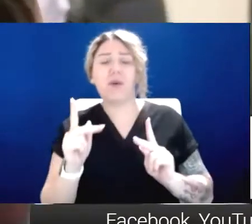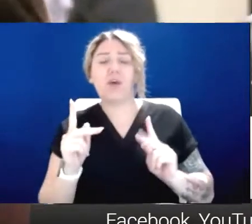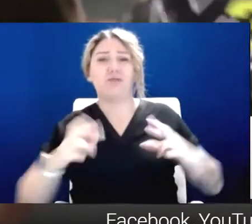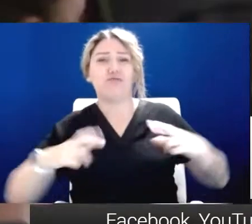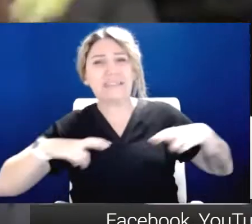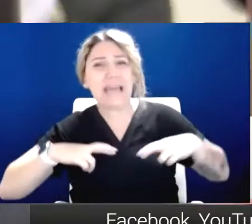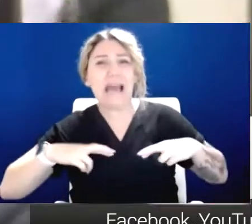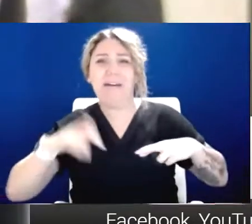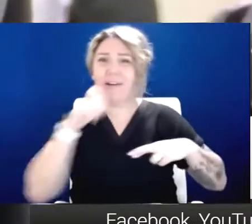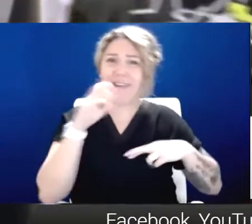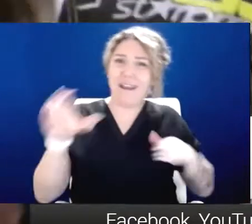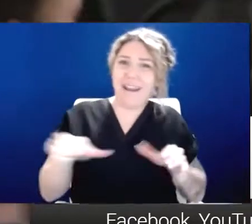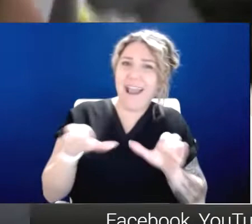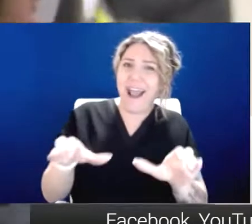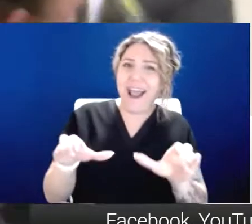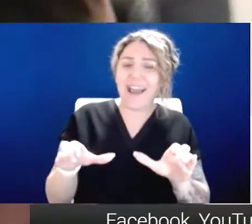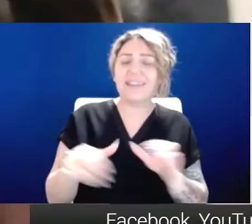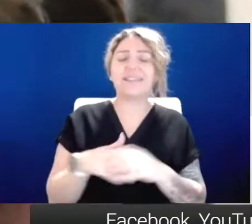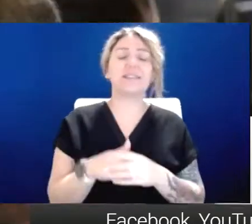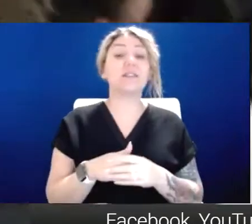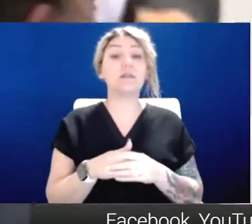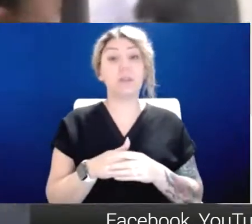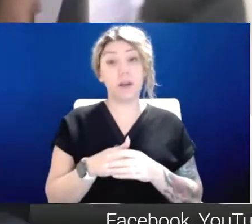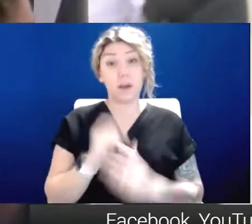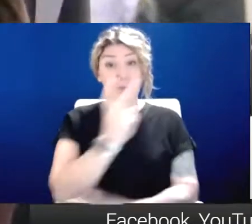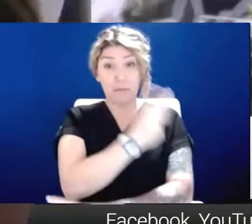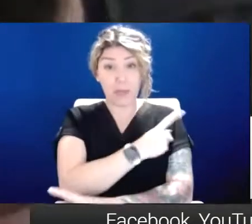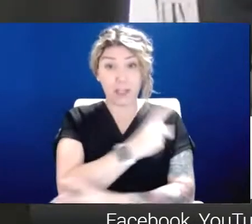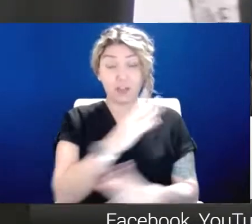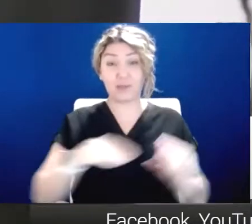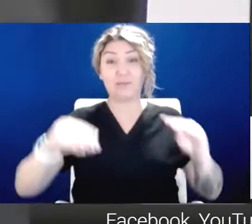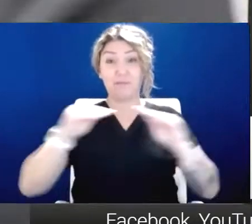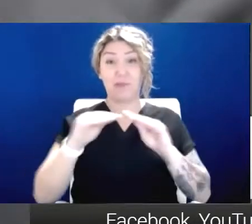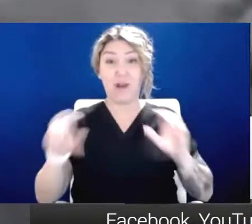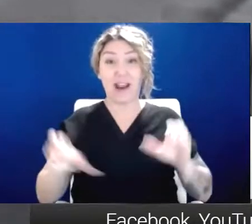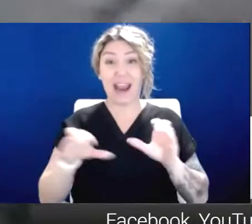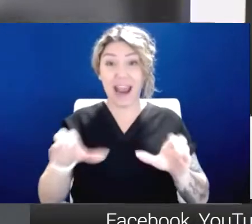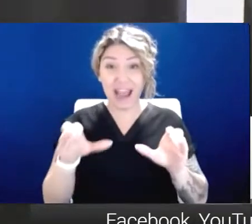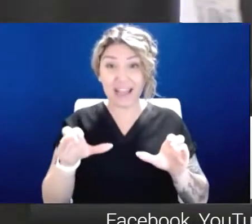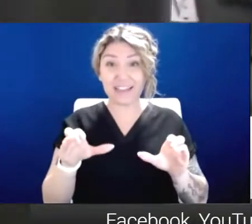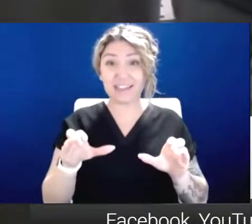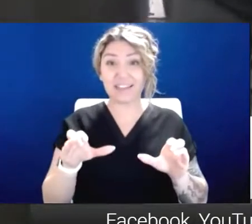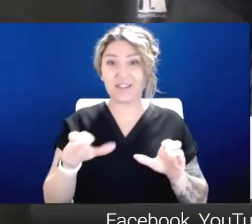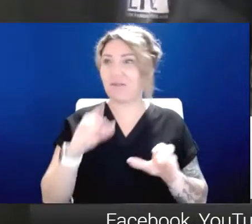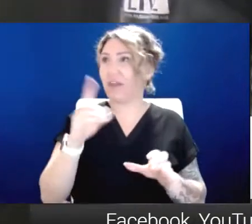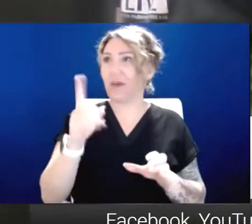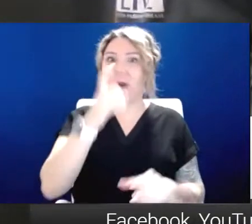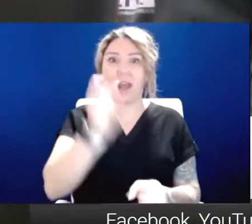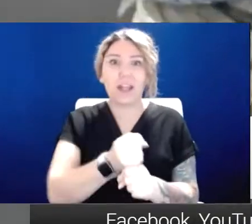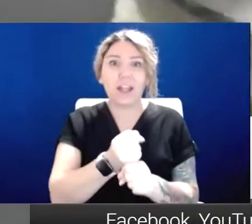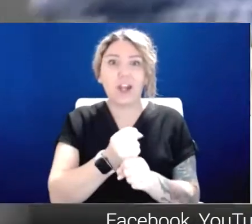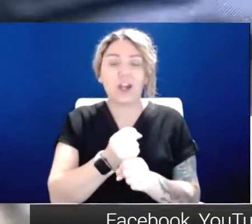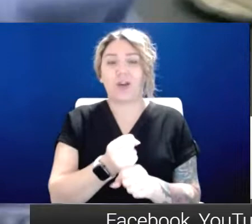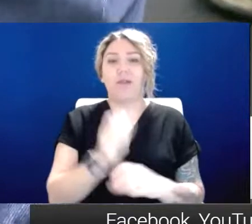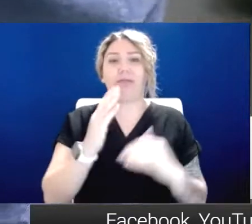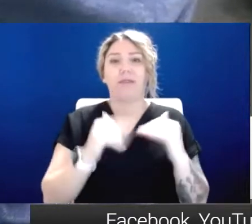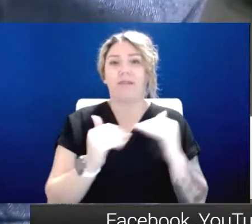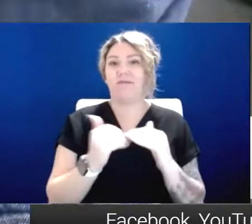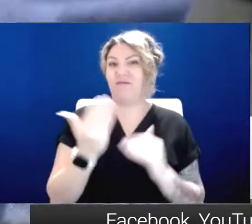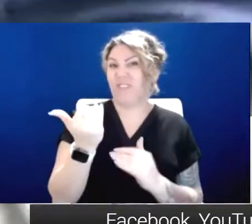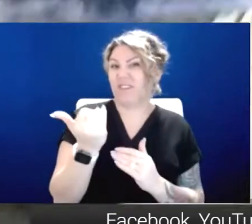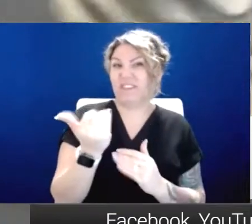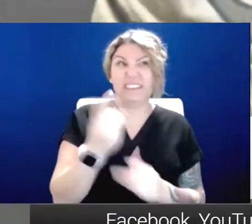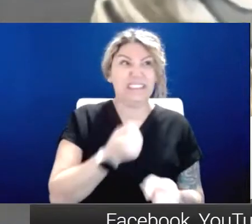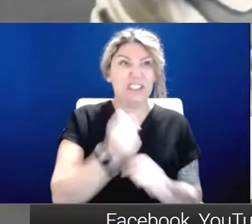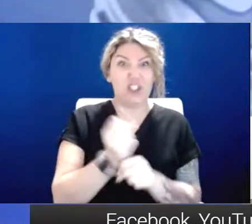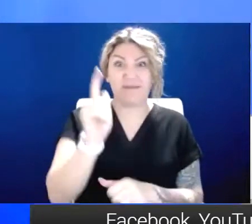active, and we know patients who are more active at time 1 year do much better 15, 20, 25 years